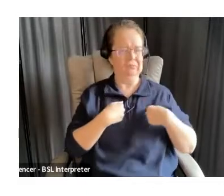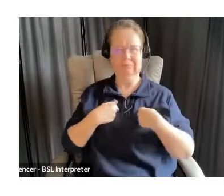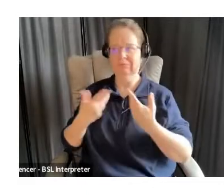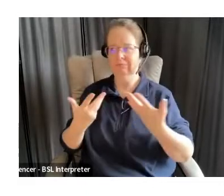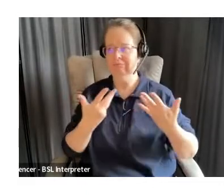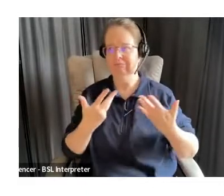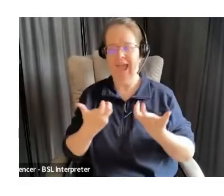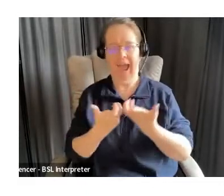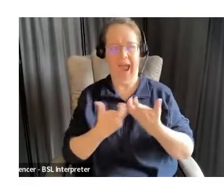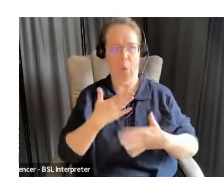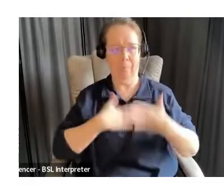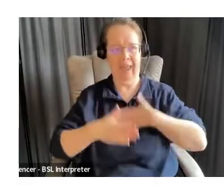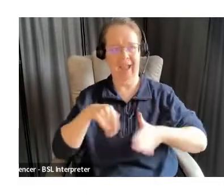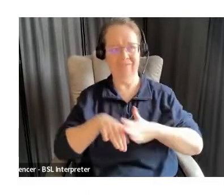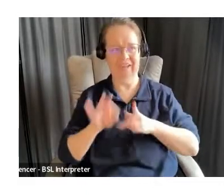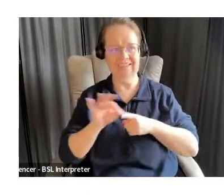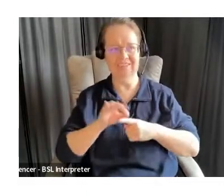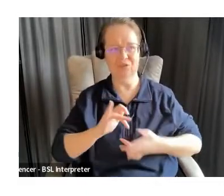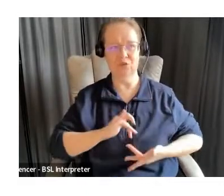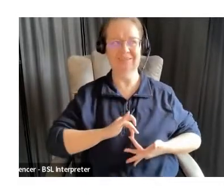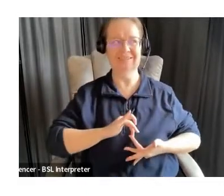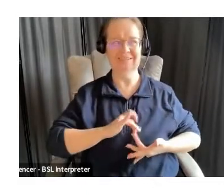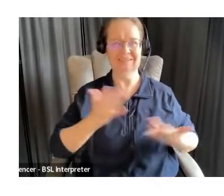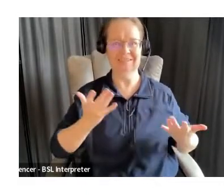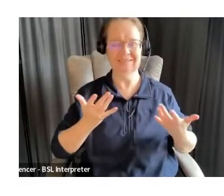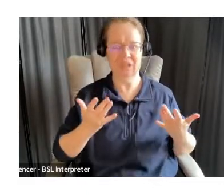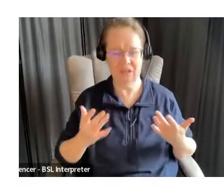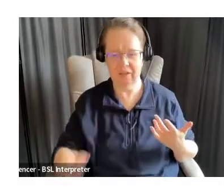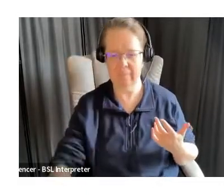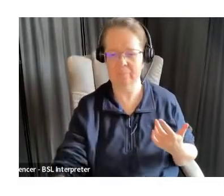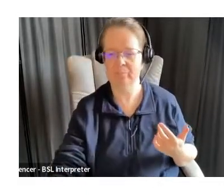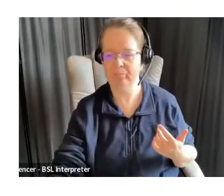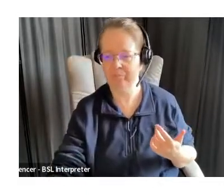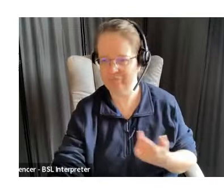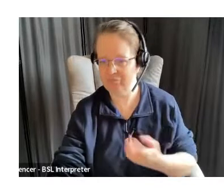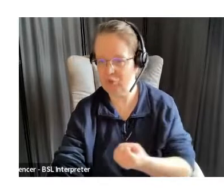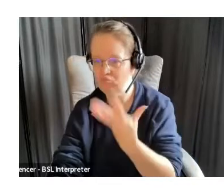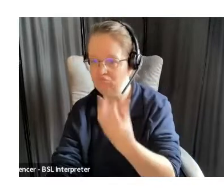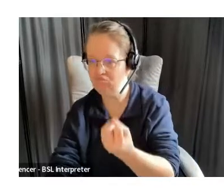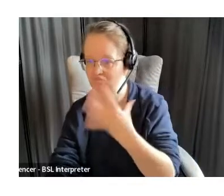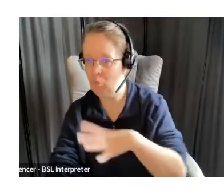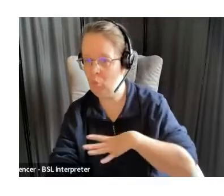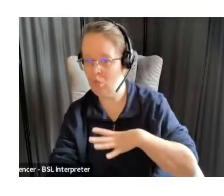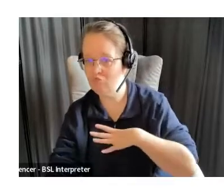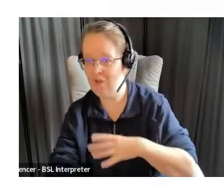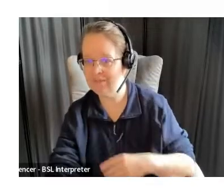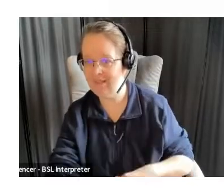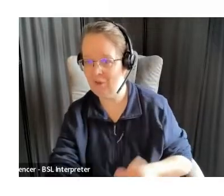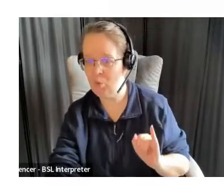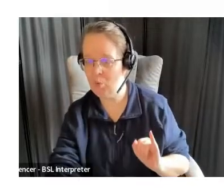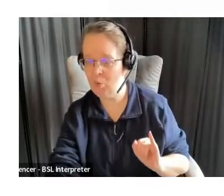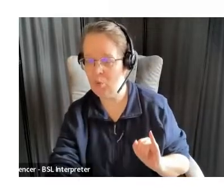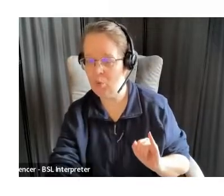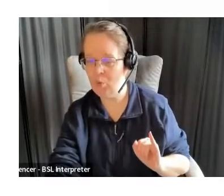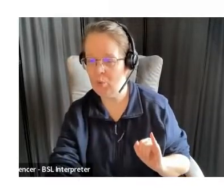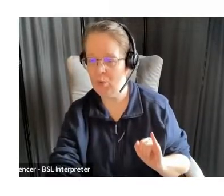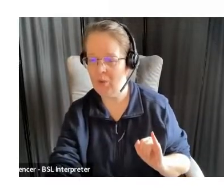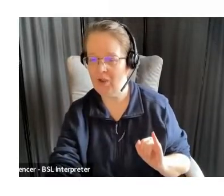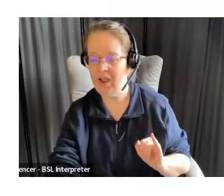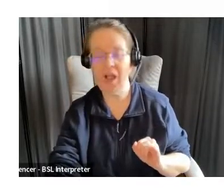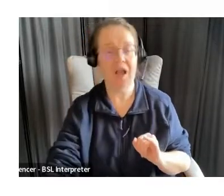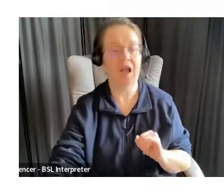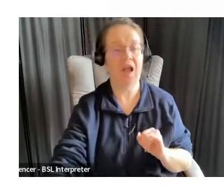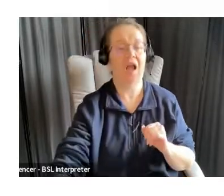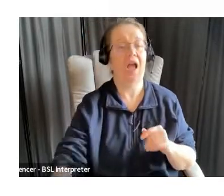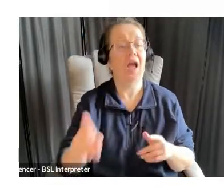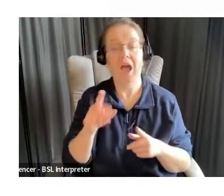behave in an interview, right? So there's lots of stuff coming in already. I don't actually think that interviews are primarily